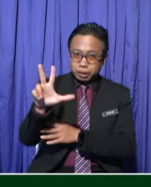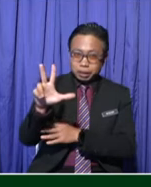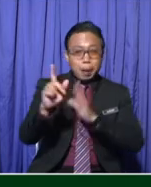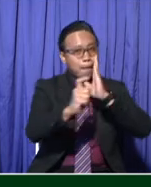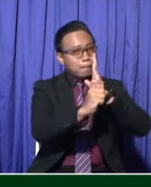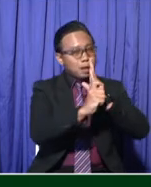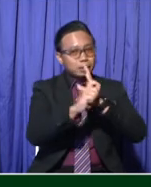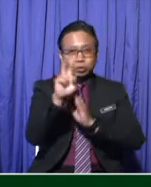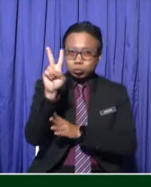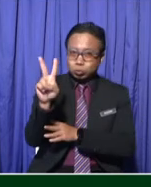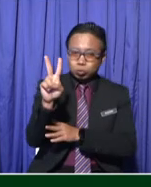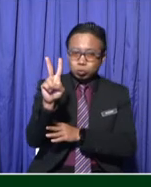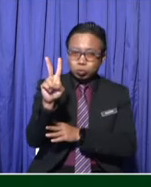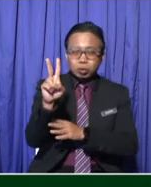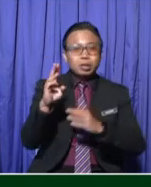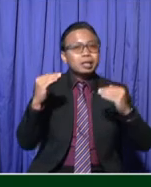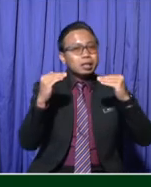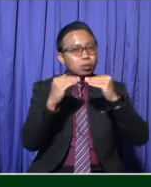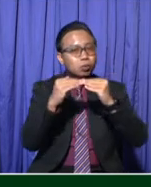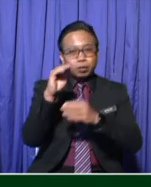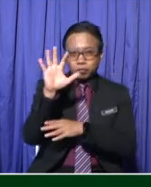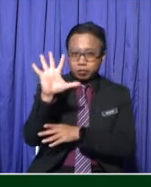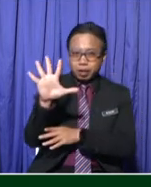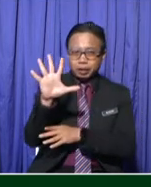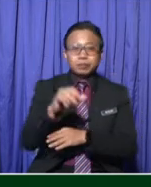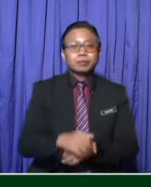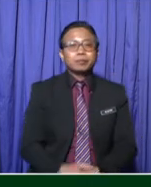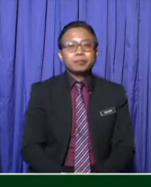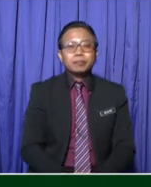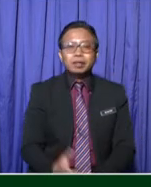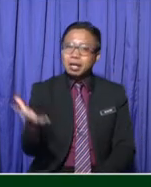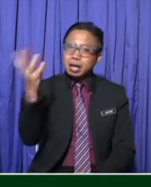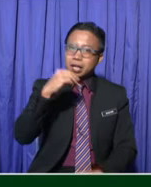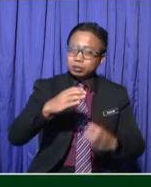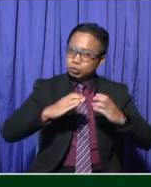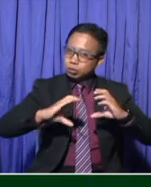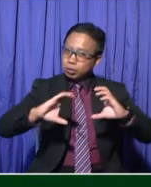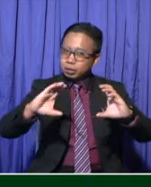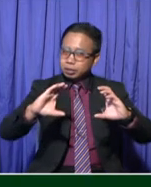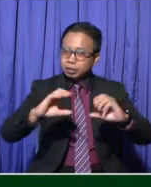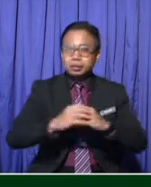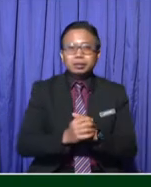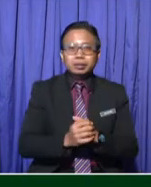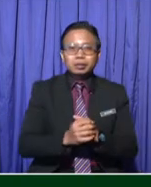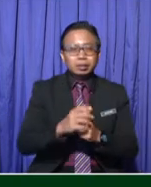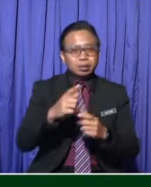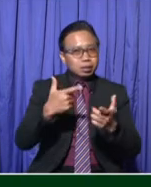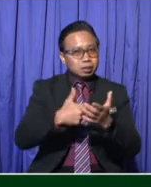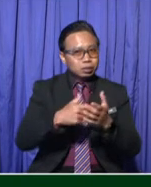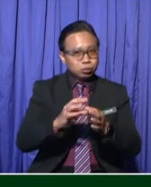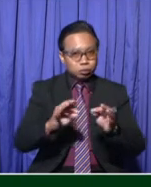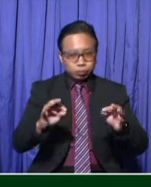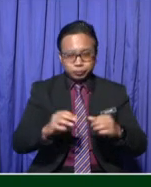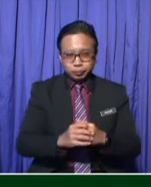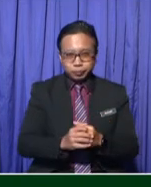plus 2 equals 5. Let us try to answer a few questions.